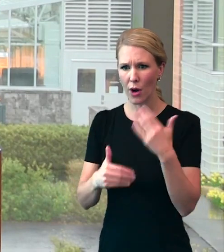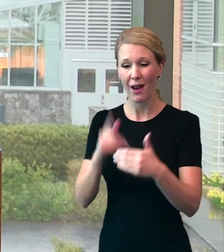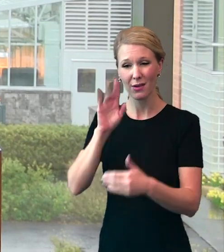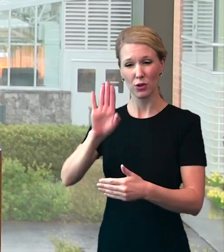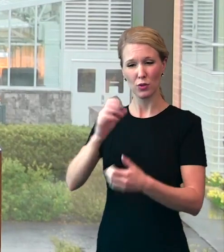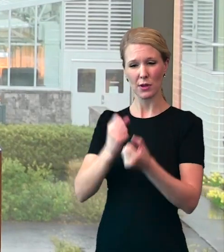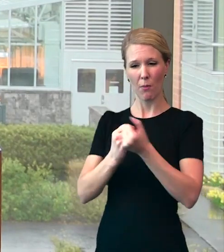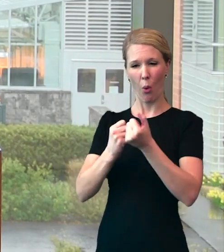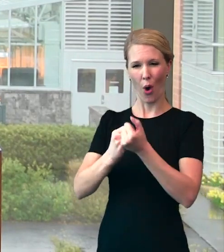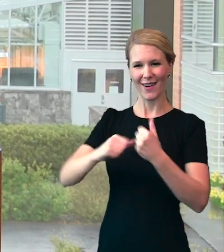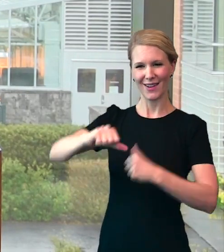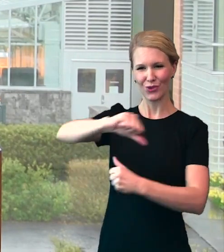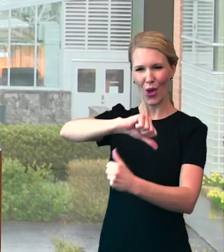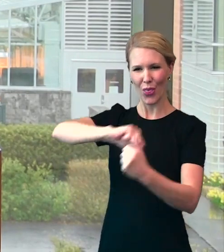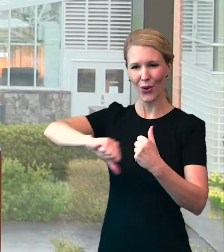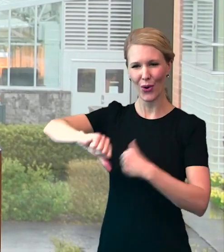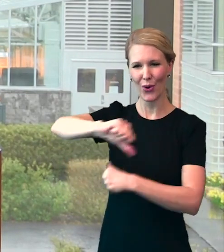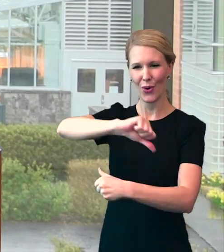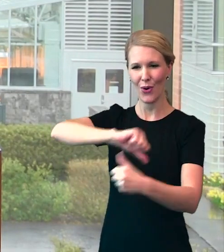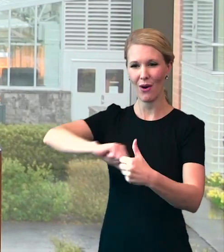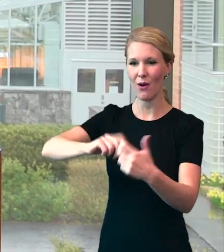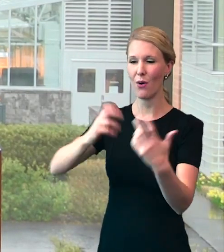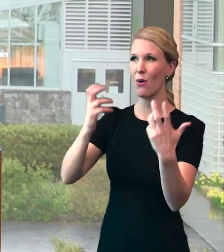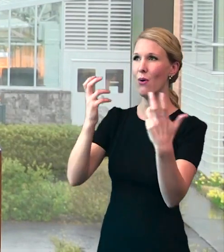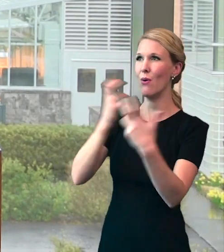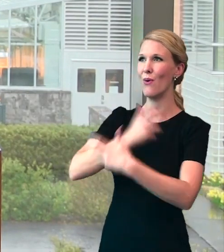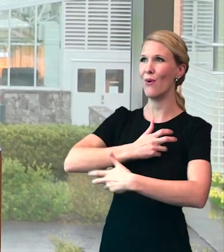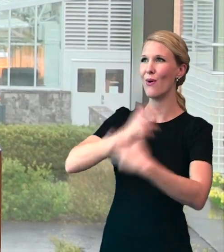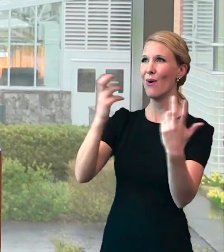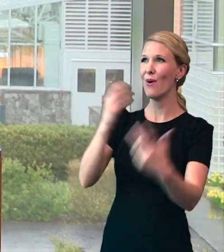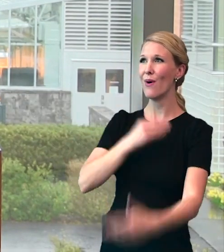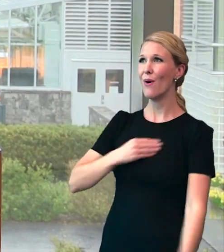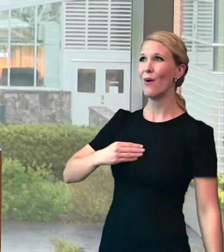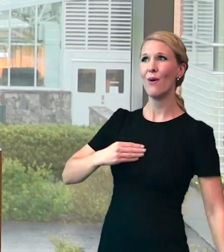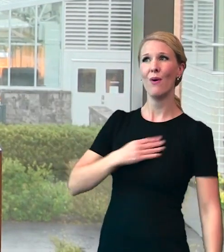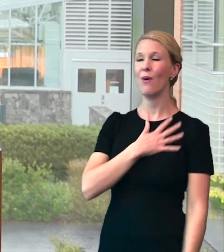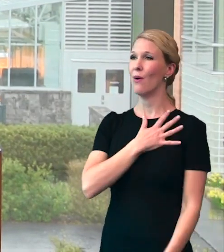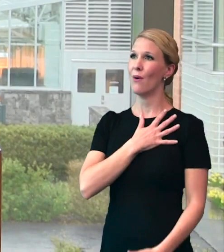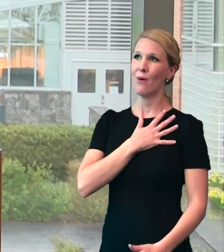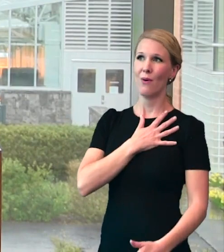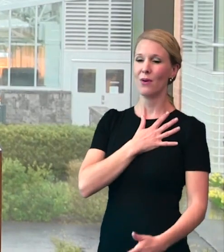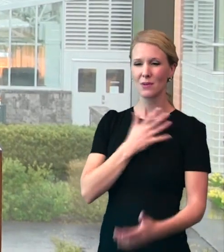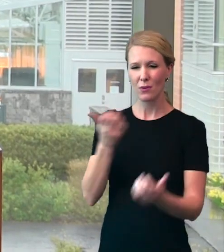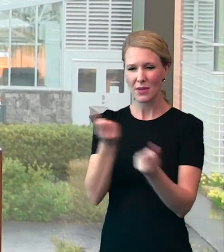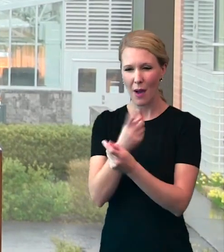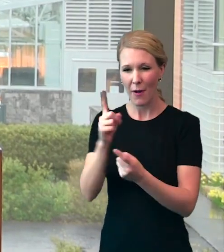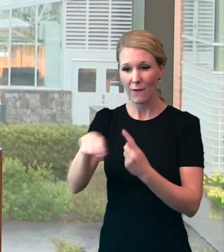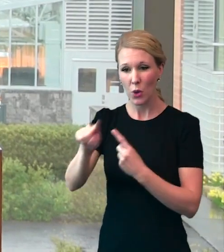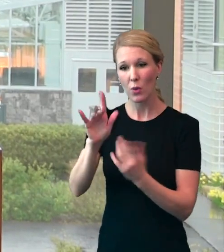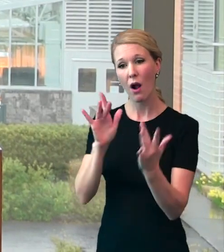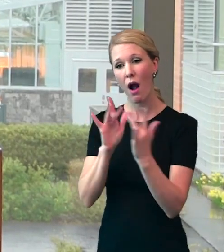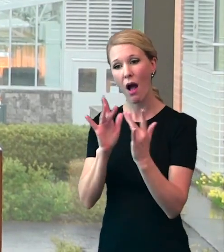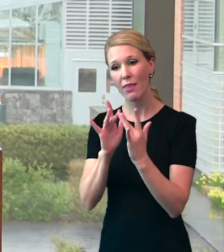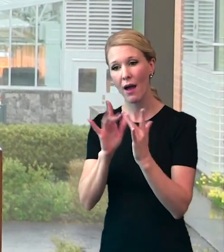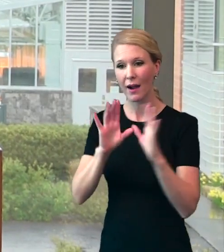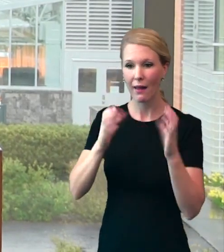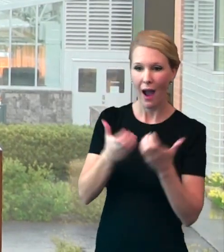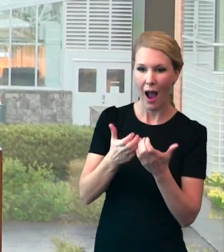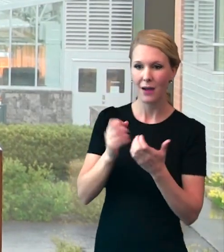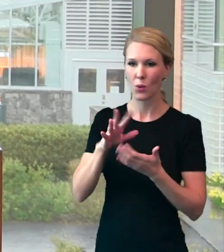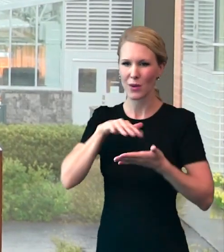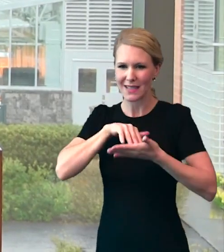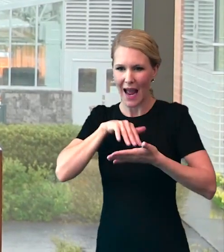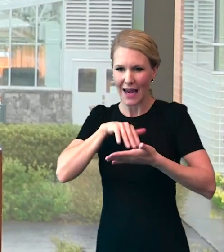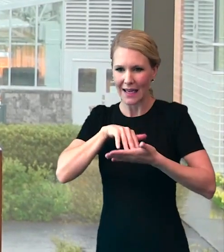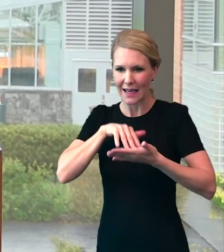another has been nothing short of awe-inspiring. Some of you attended courses online and studied in crowded